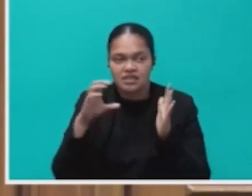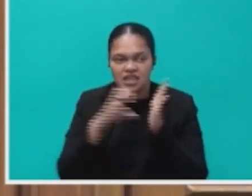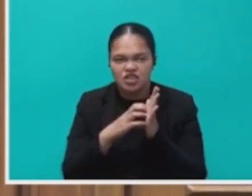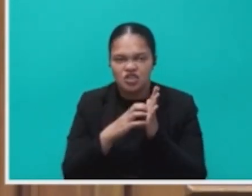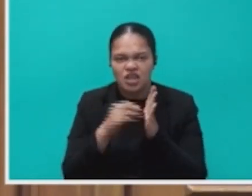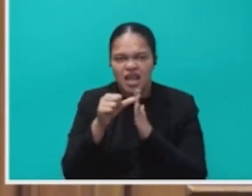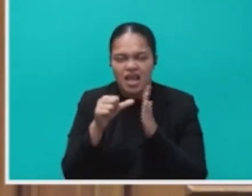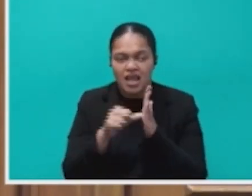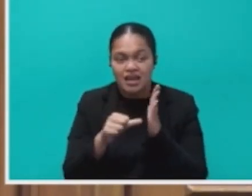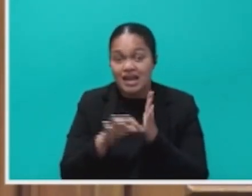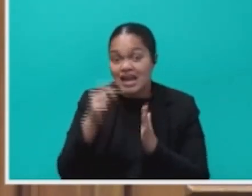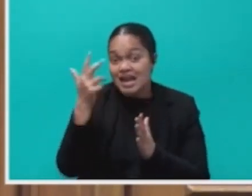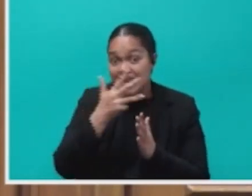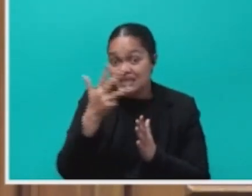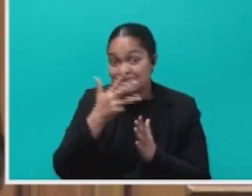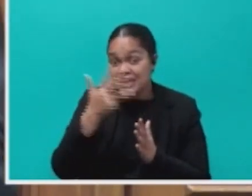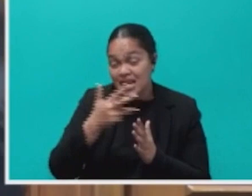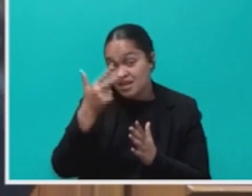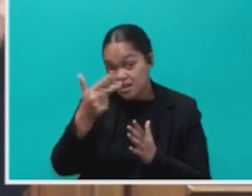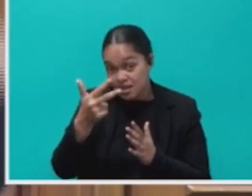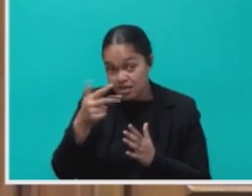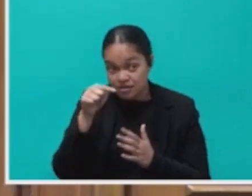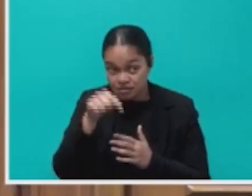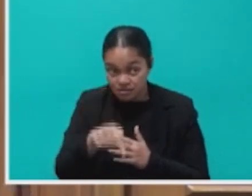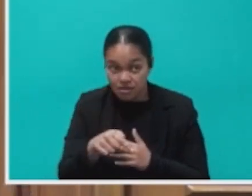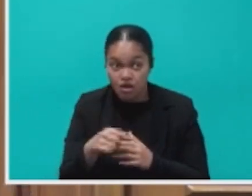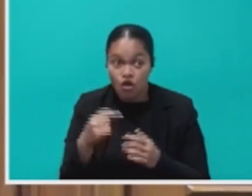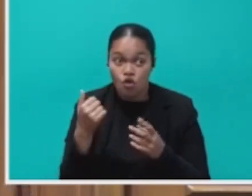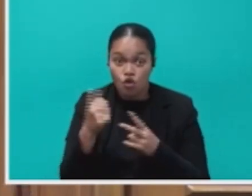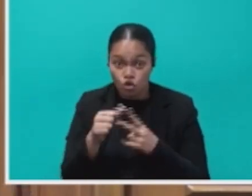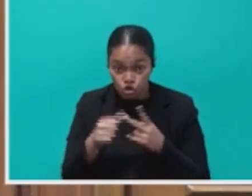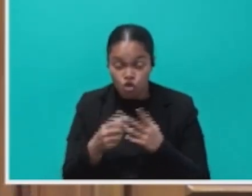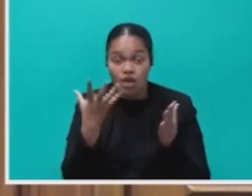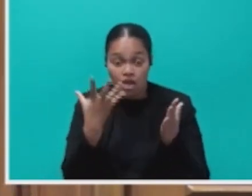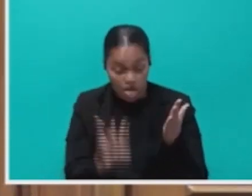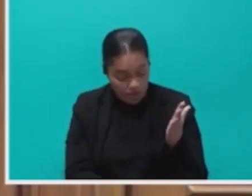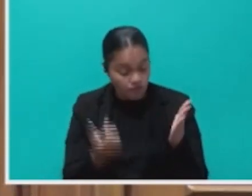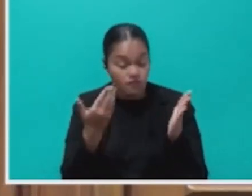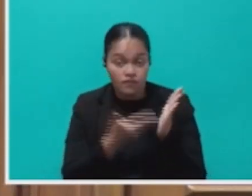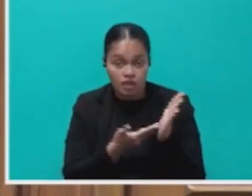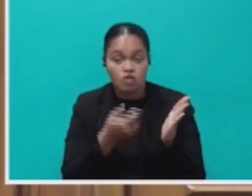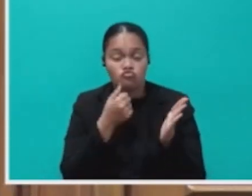Transport Act 1998, which is also mentioned in this report,